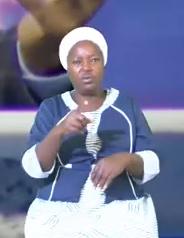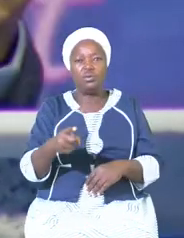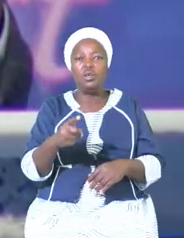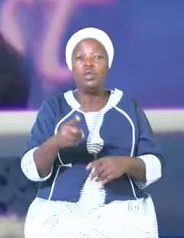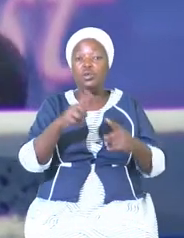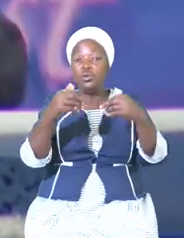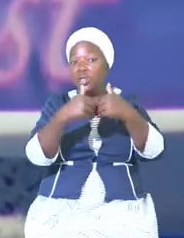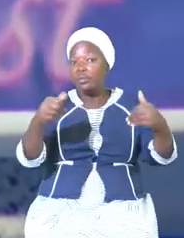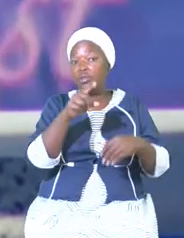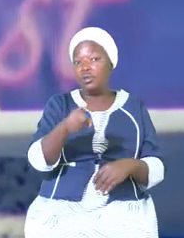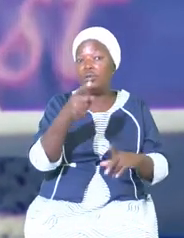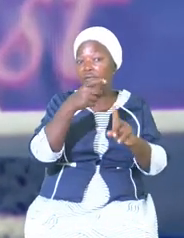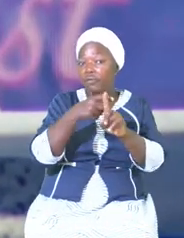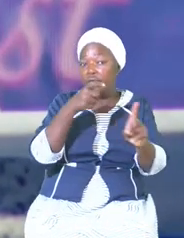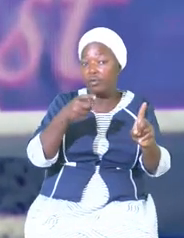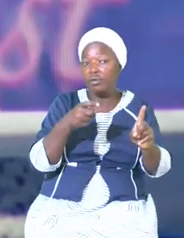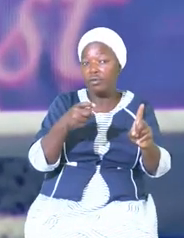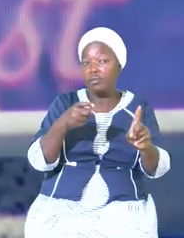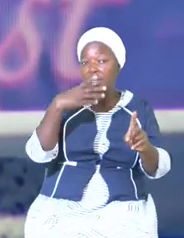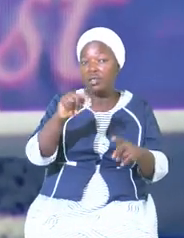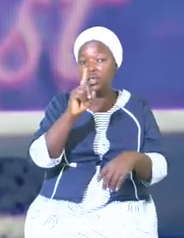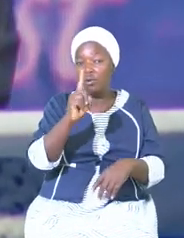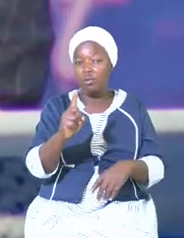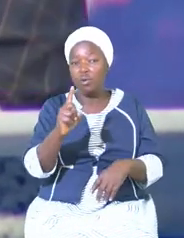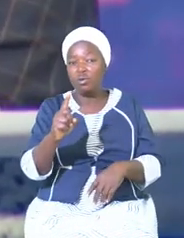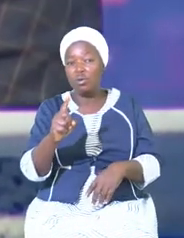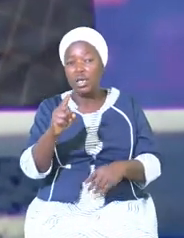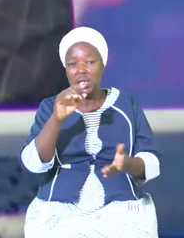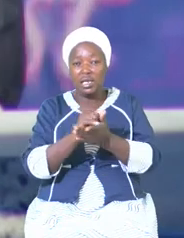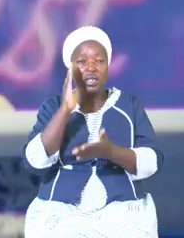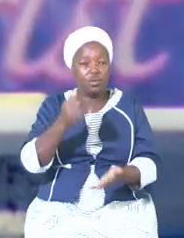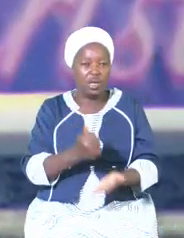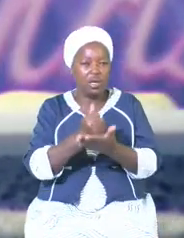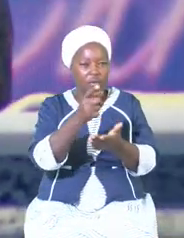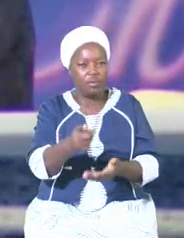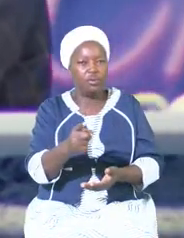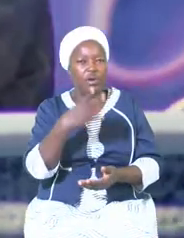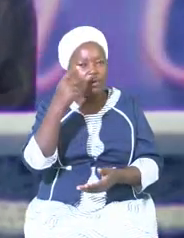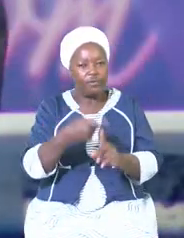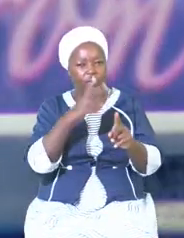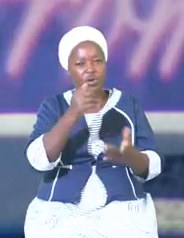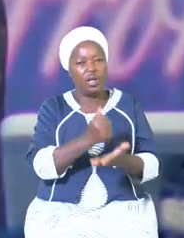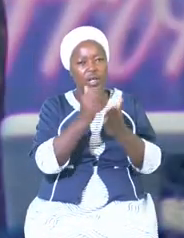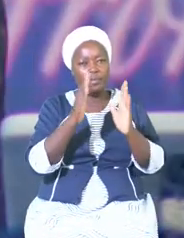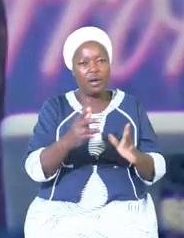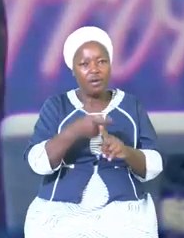you from the one that will help you, from your helper, from your